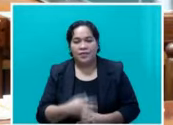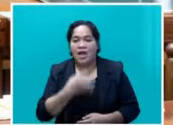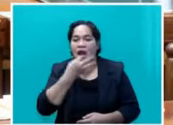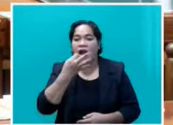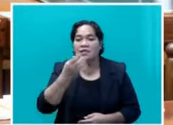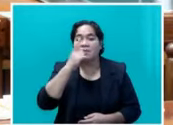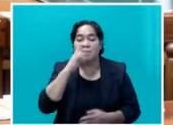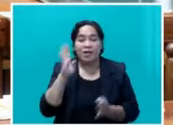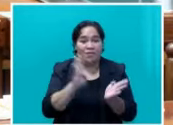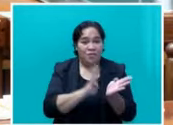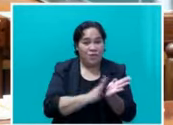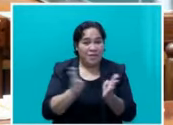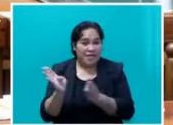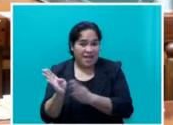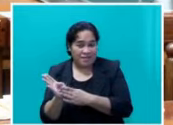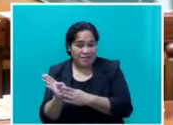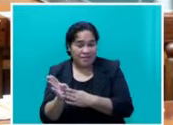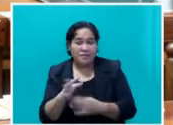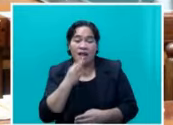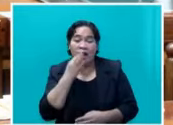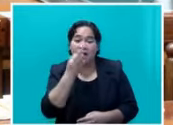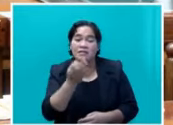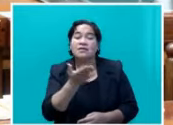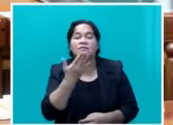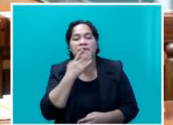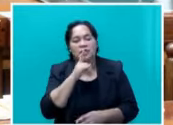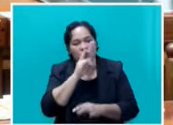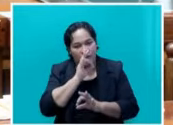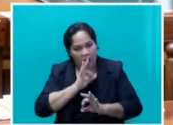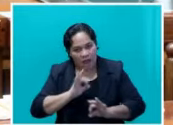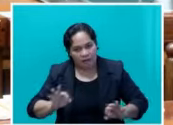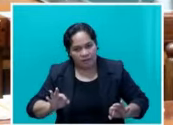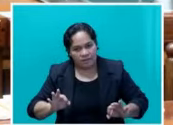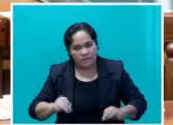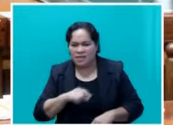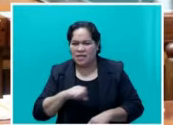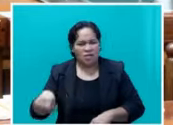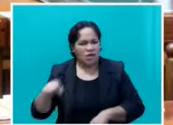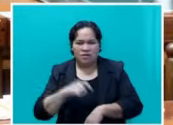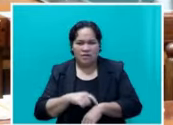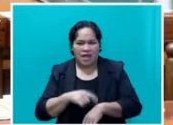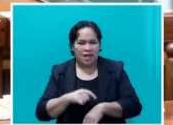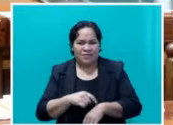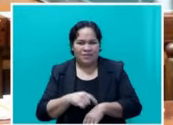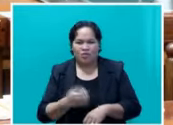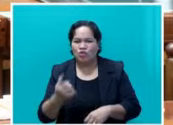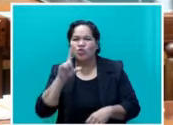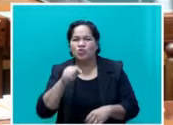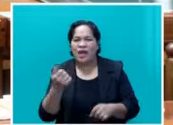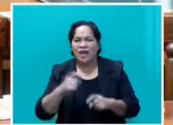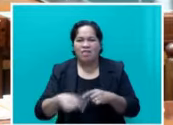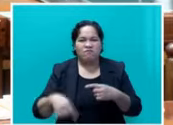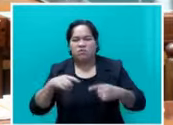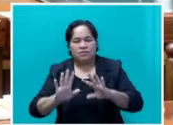of Burumbasanga especially, we ask you to remain calm. This is not a time to be doing anything. It's